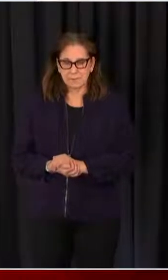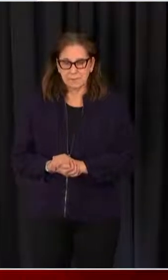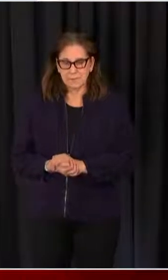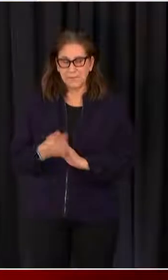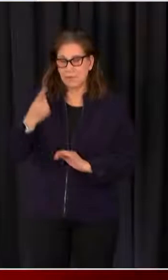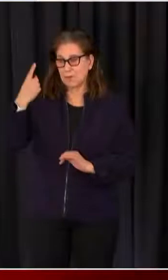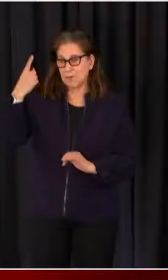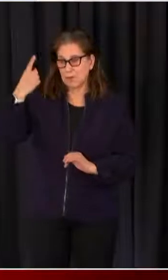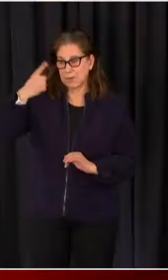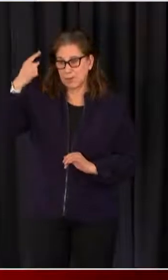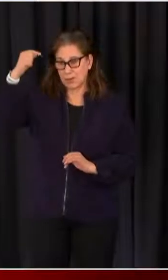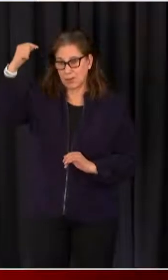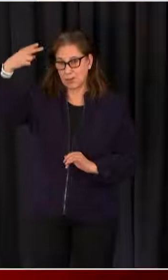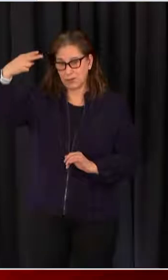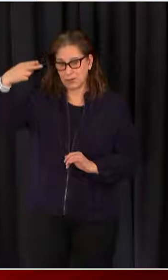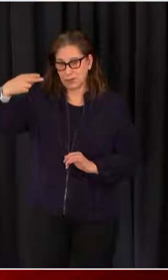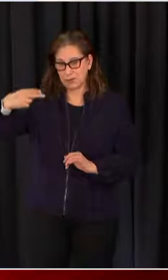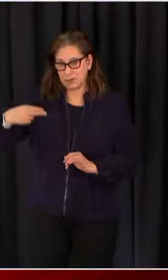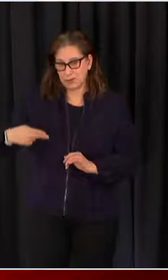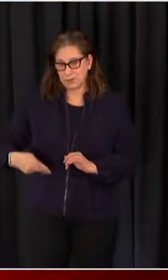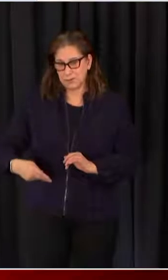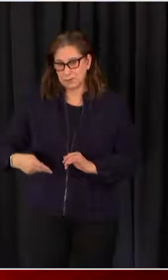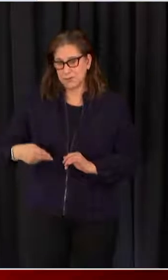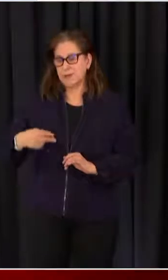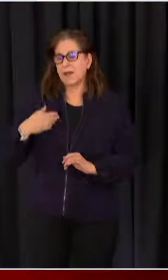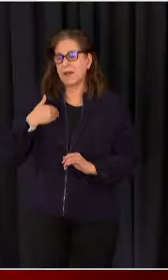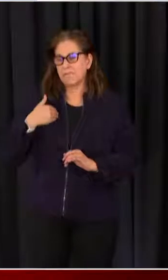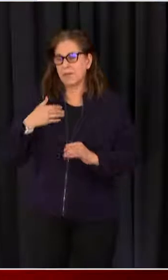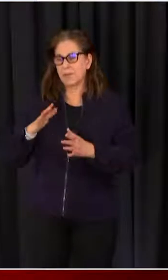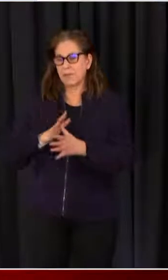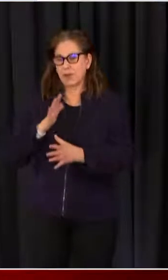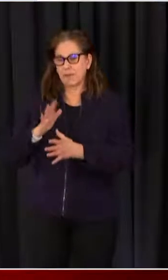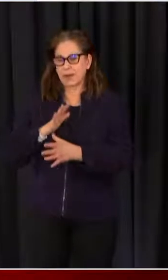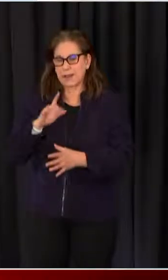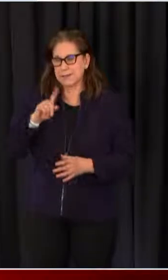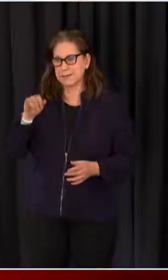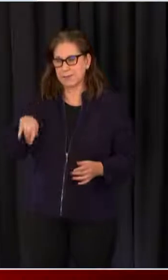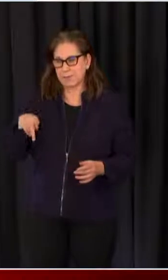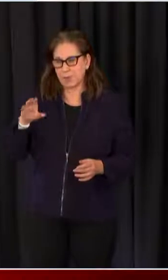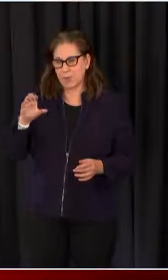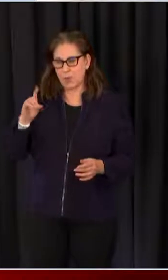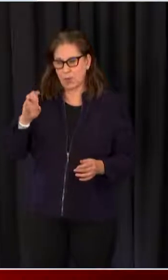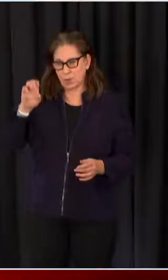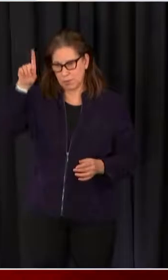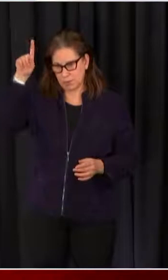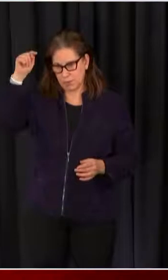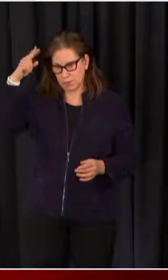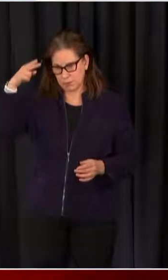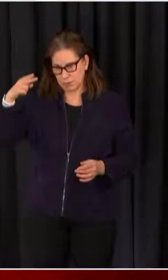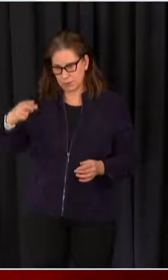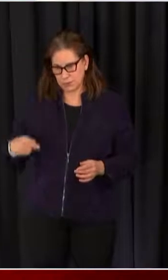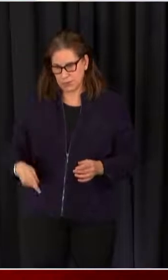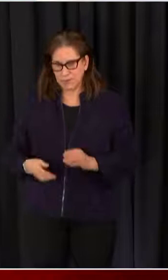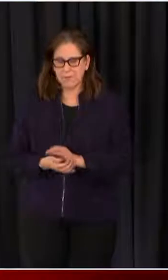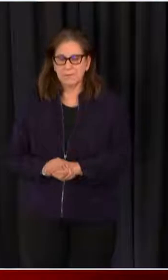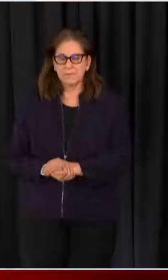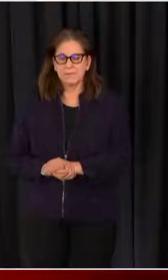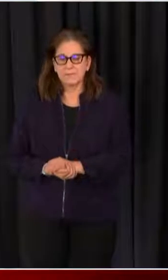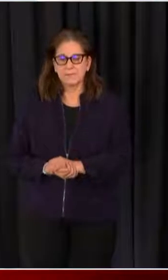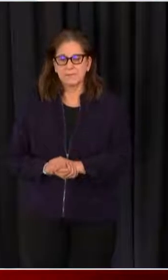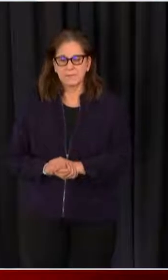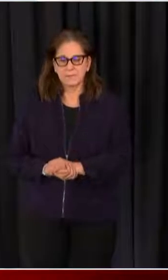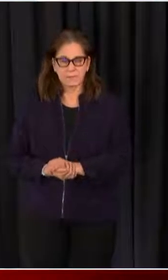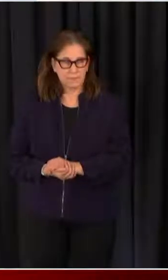only priority zip codes that have had the highest burden of disease are able to access appointments, and then the portal opens citywide the following